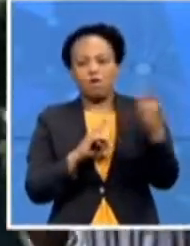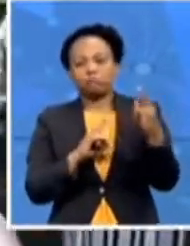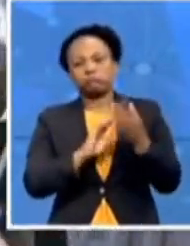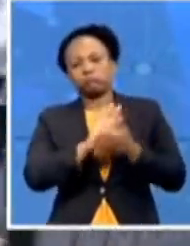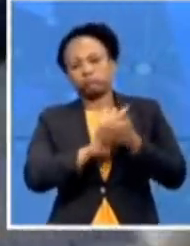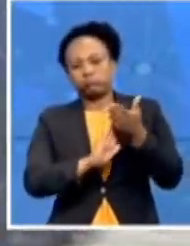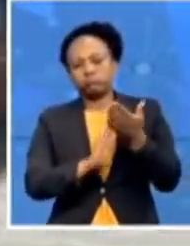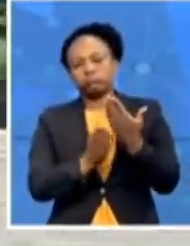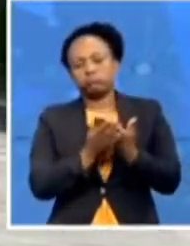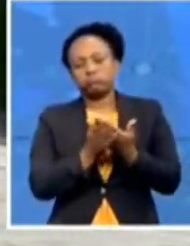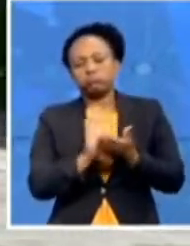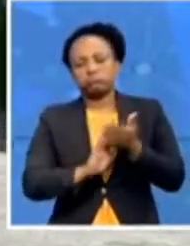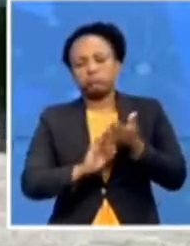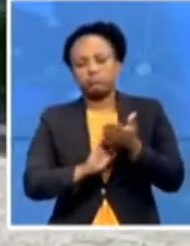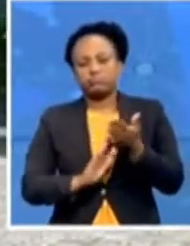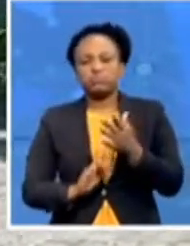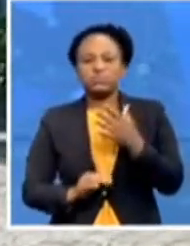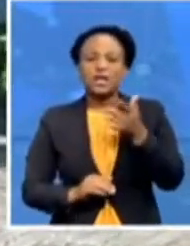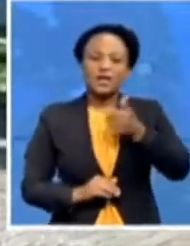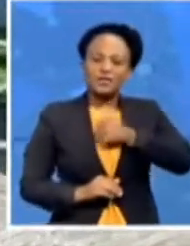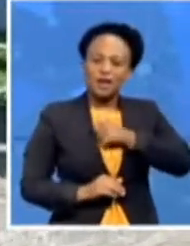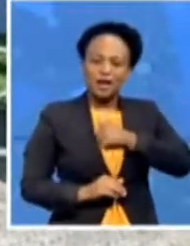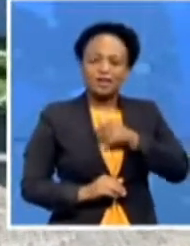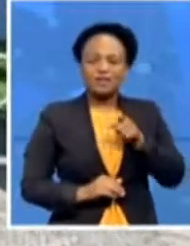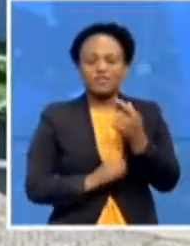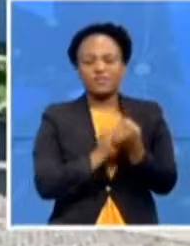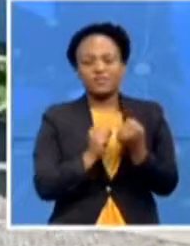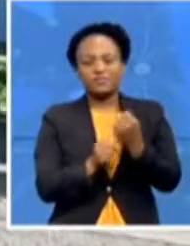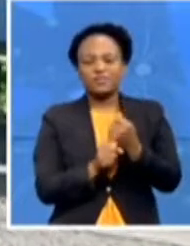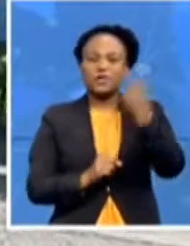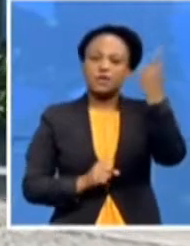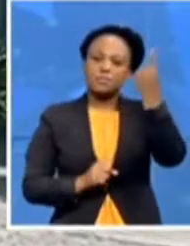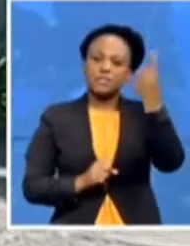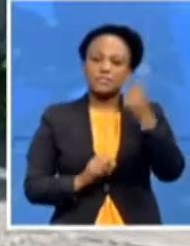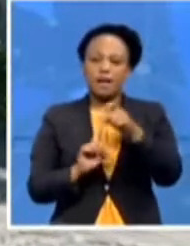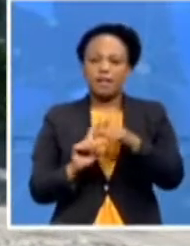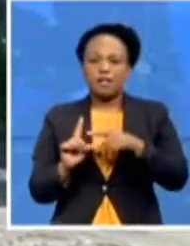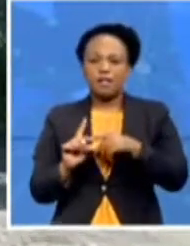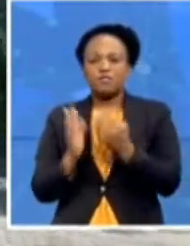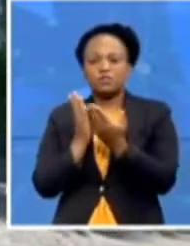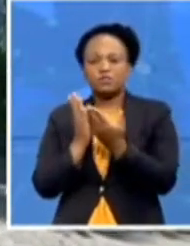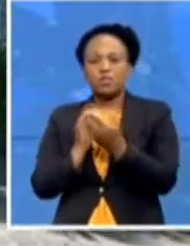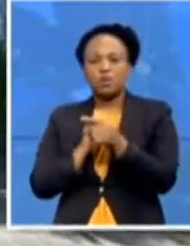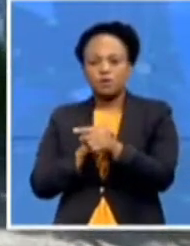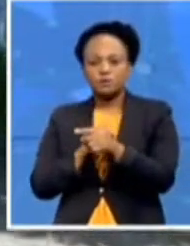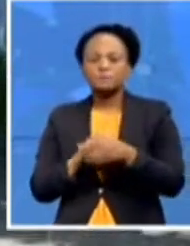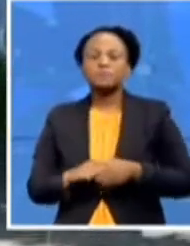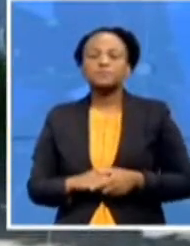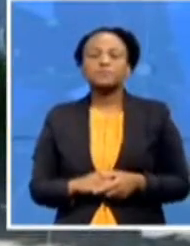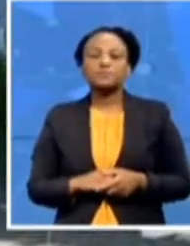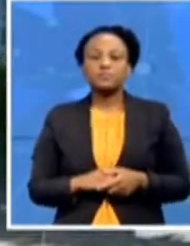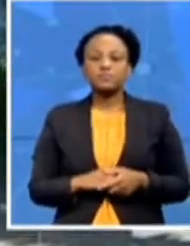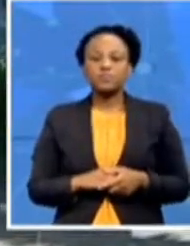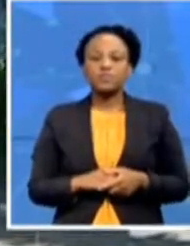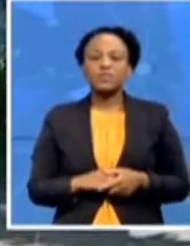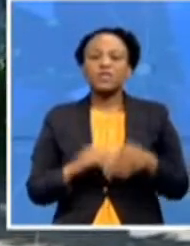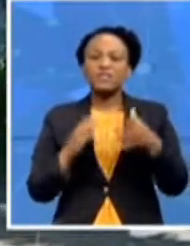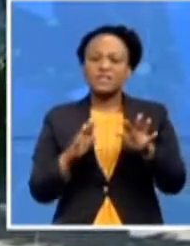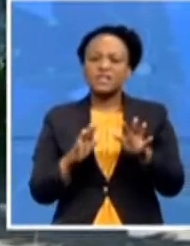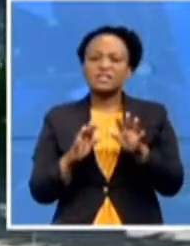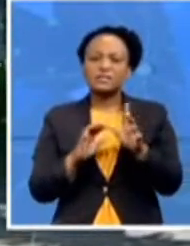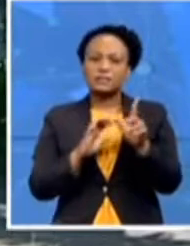Thank you very much. That was the principal of John Walton Secondary School here in Kariega, just depicting and telling us about all the problems, that